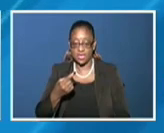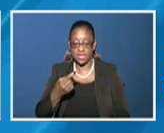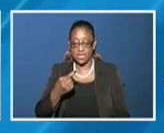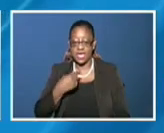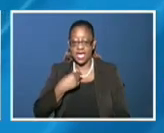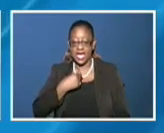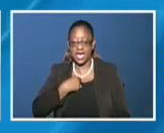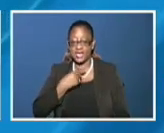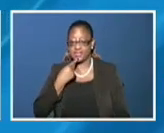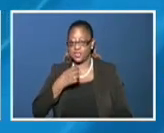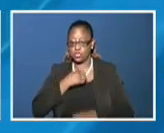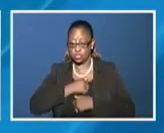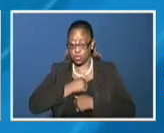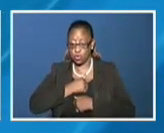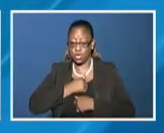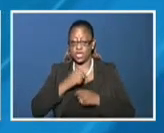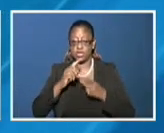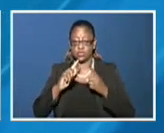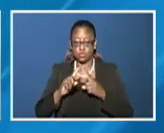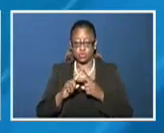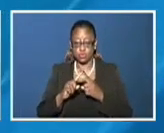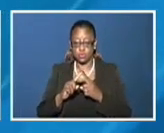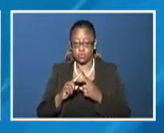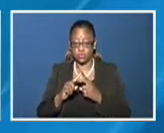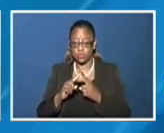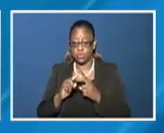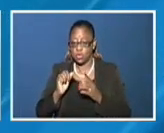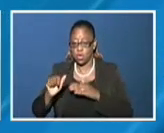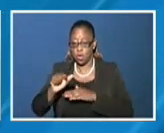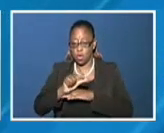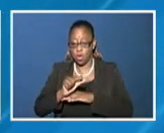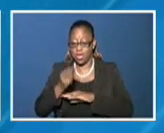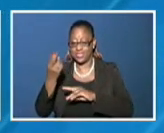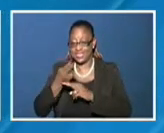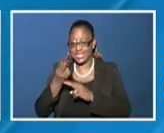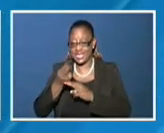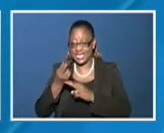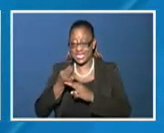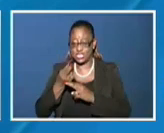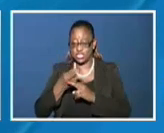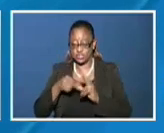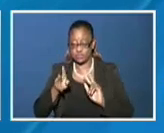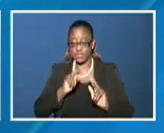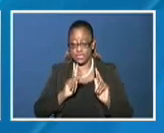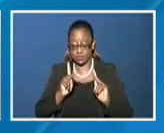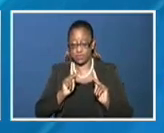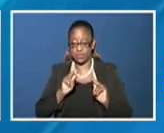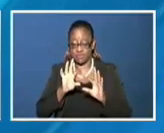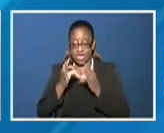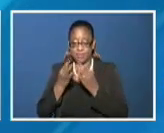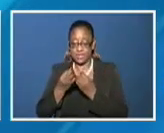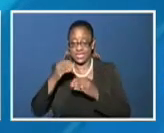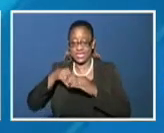sincere condolences to all of the Haitian national